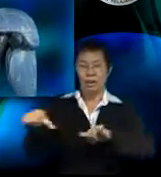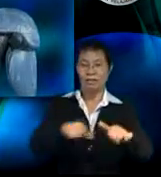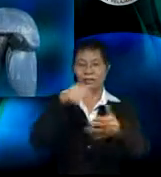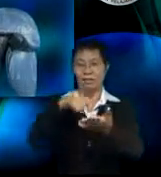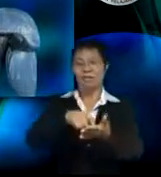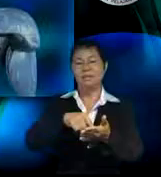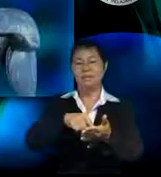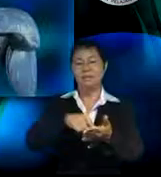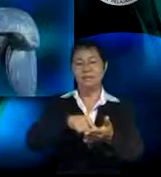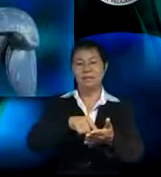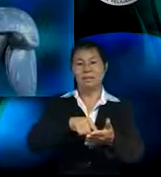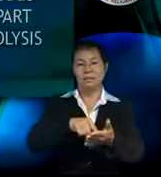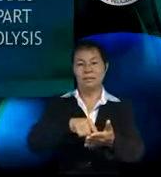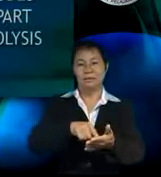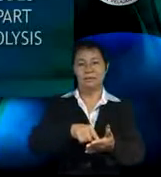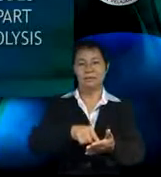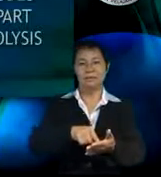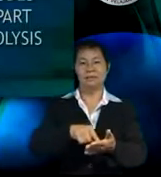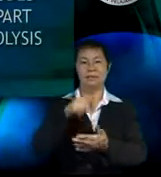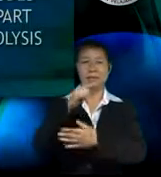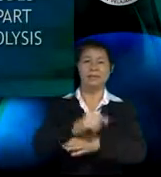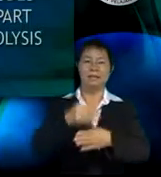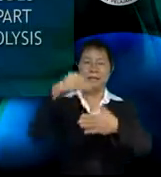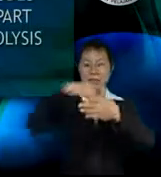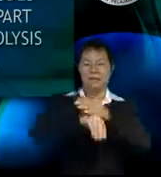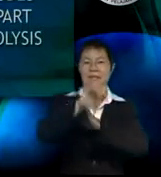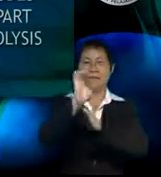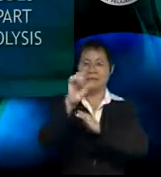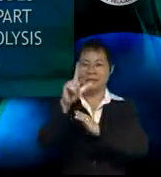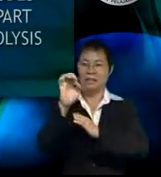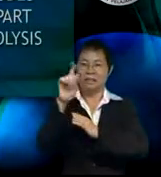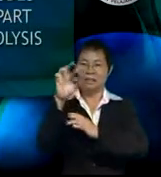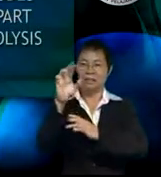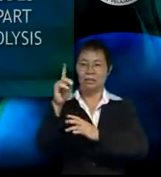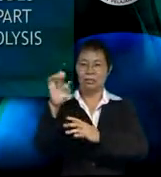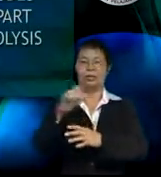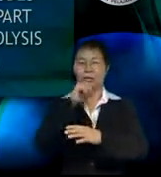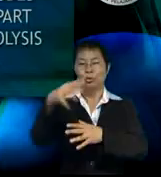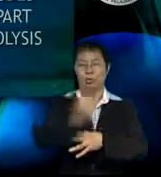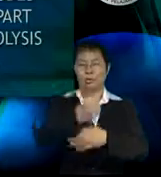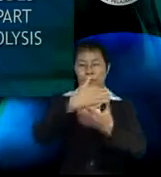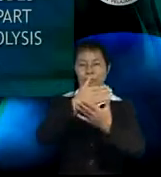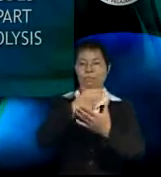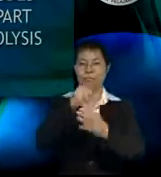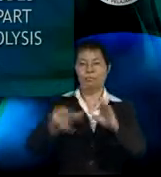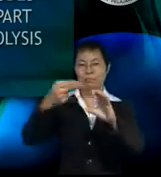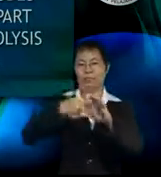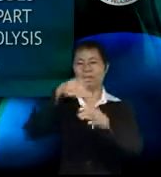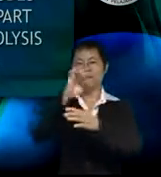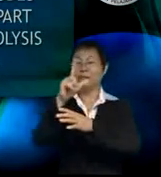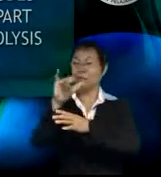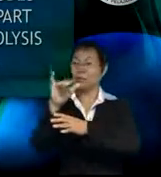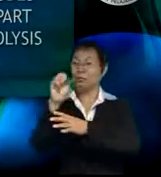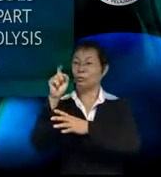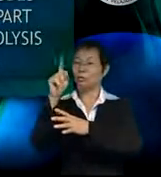called inert electrodes. Inert electrodes do not take part in the electrolysis process. So the